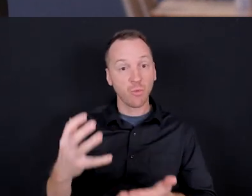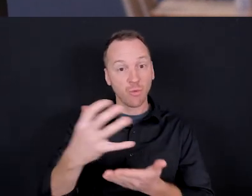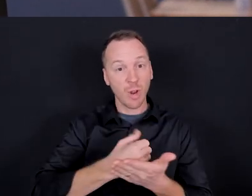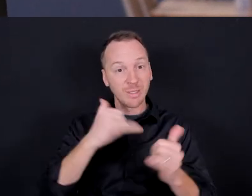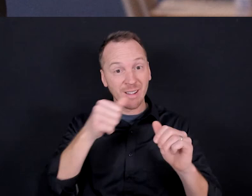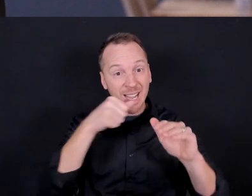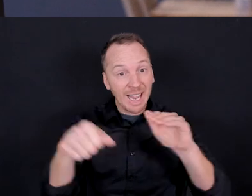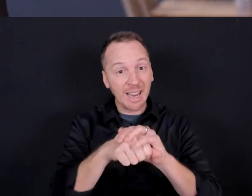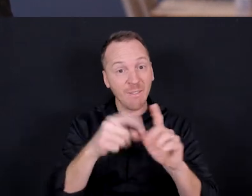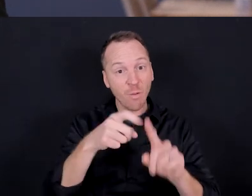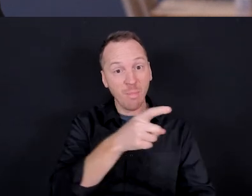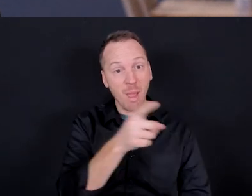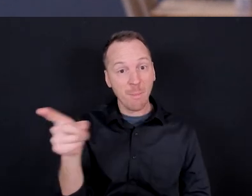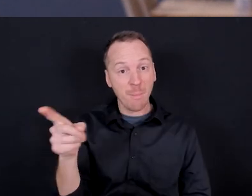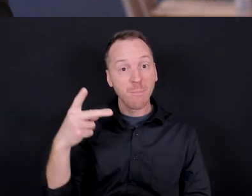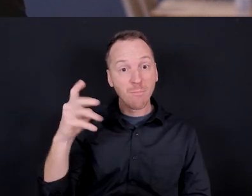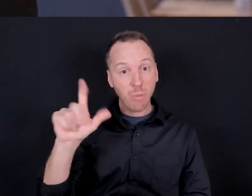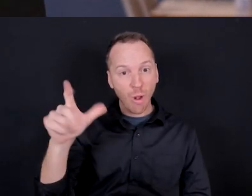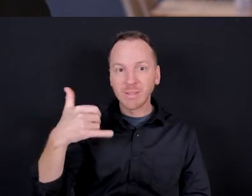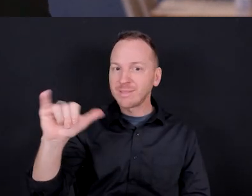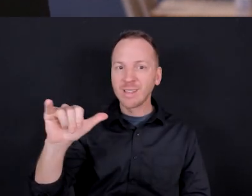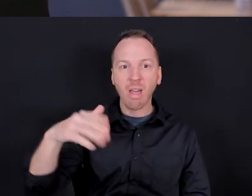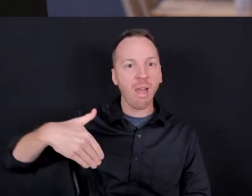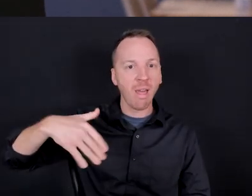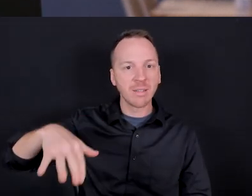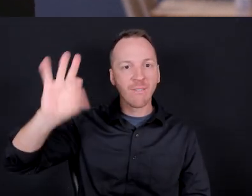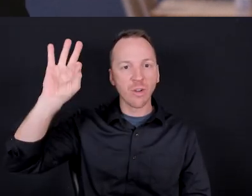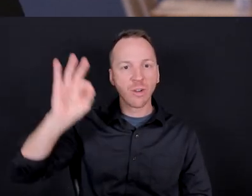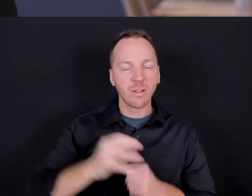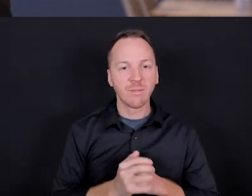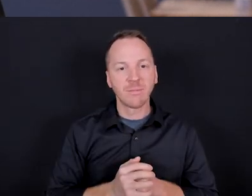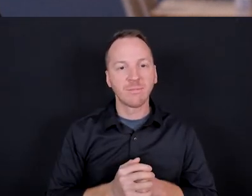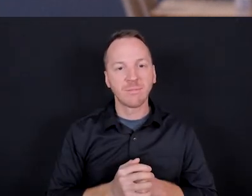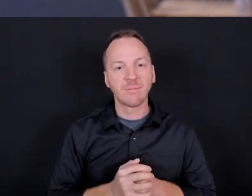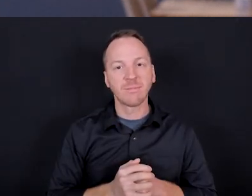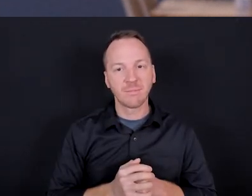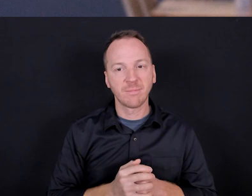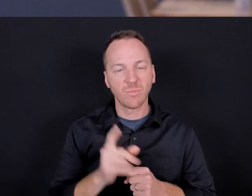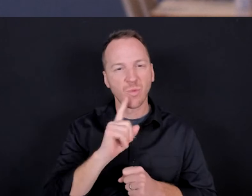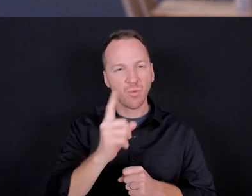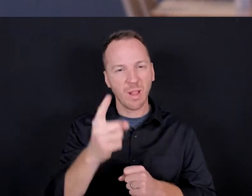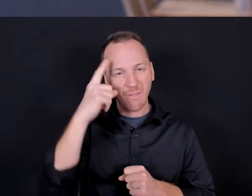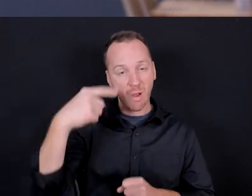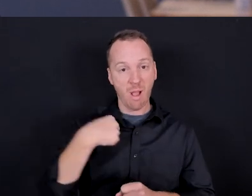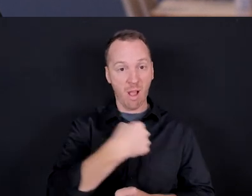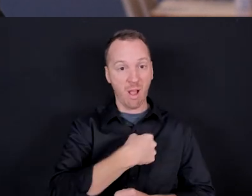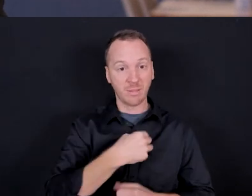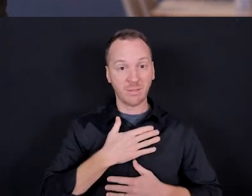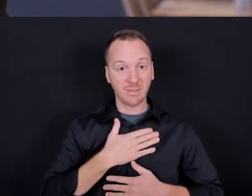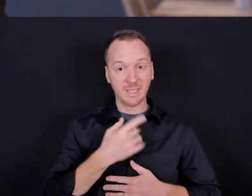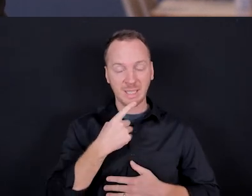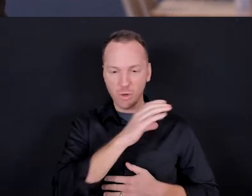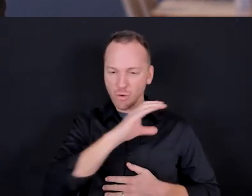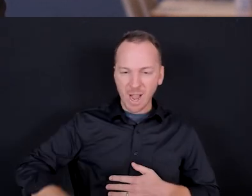still hidden from them. The pearl is still undiscovered. And it really is for us who can say, Christ